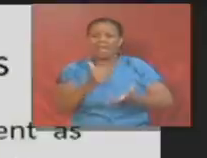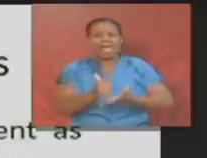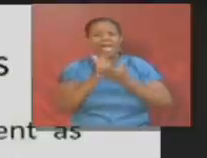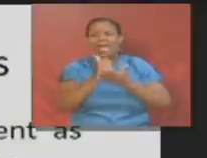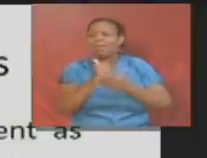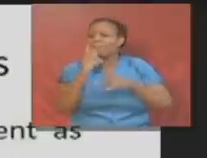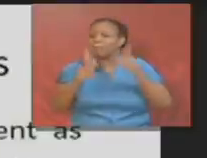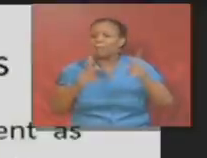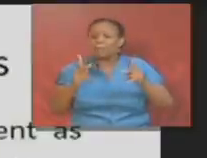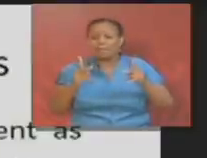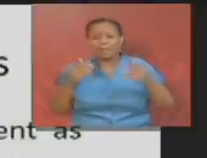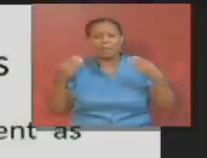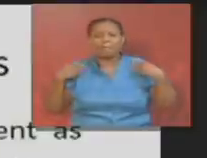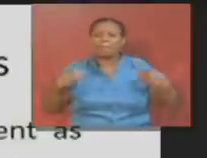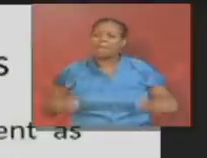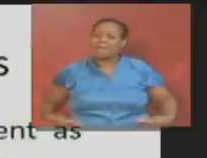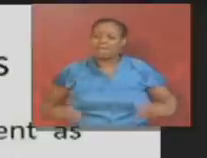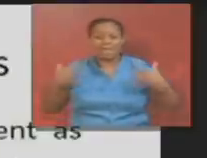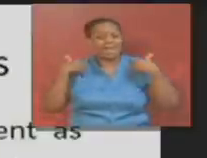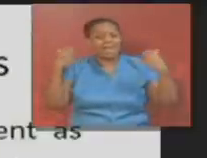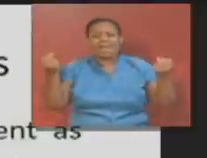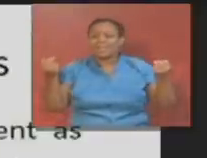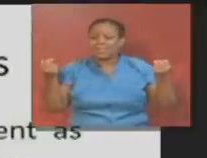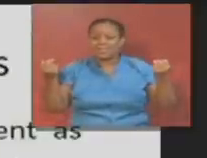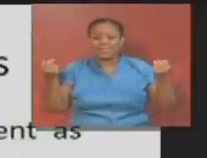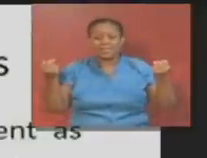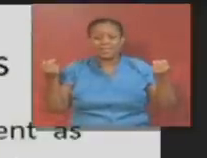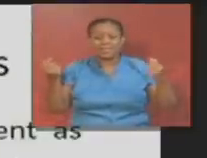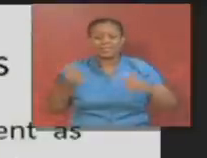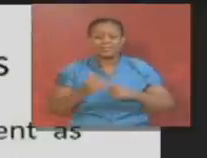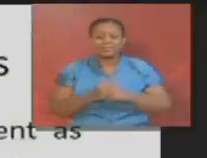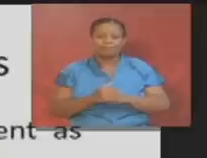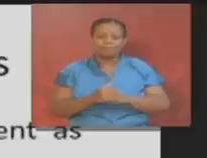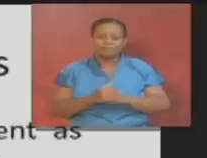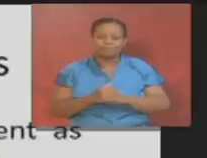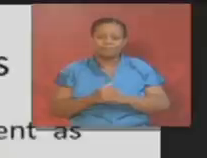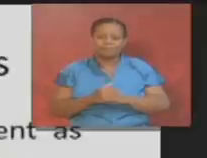reasons. We would encourage our patients and the